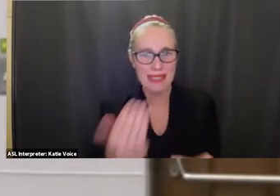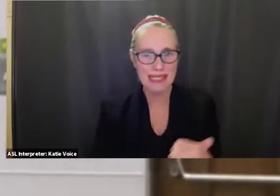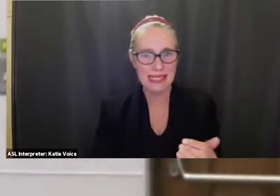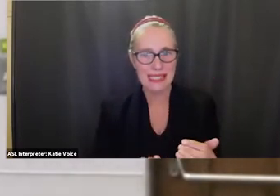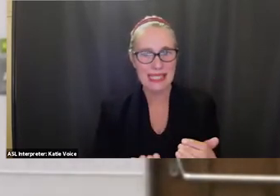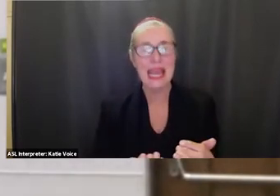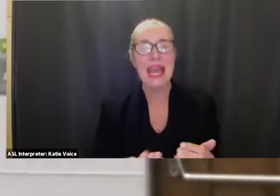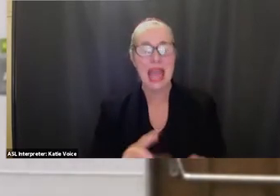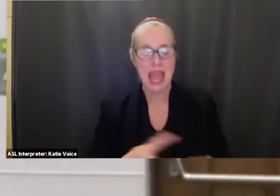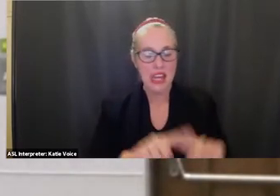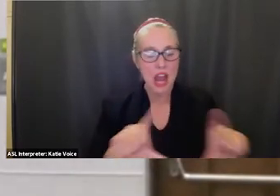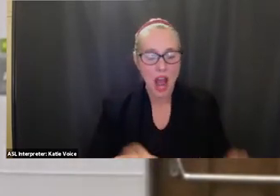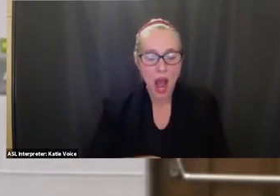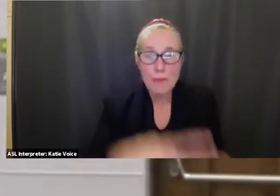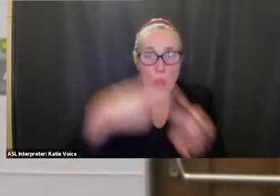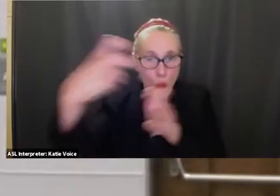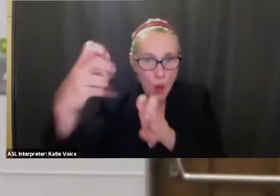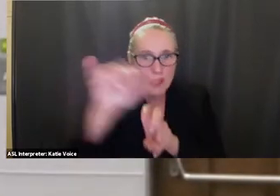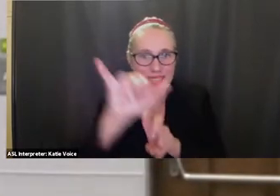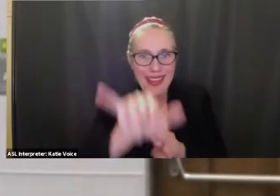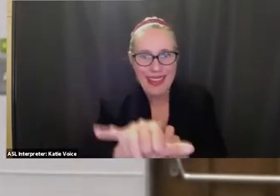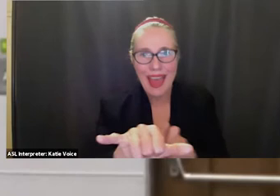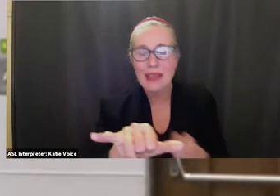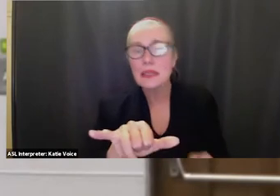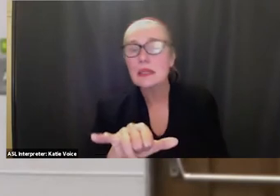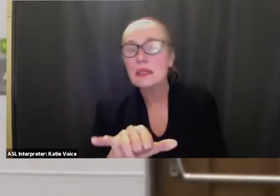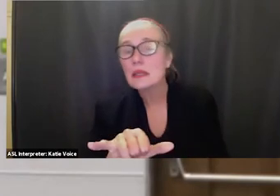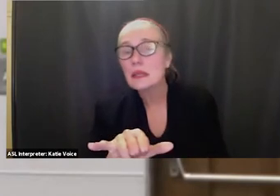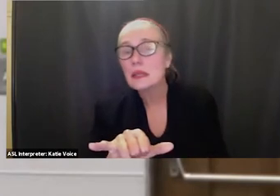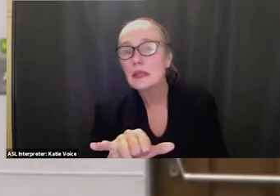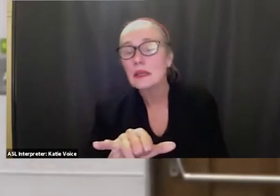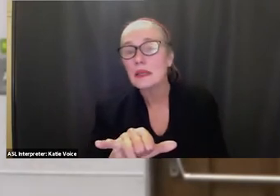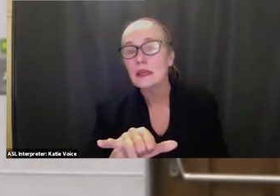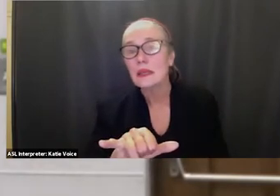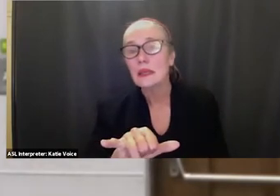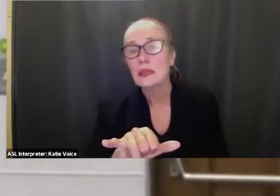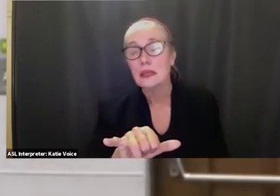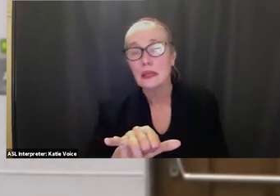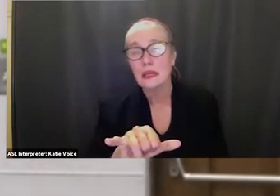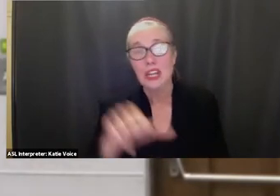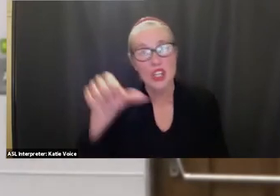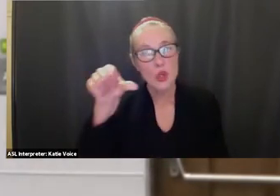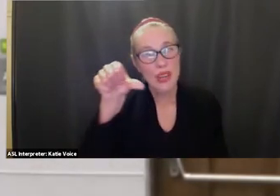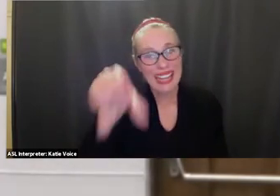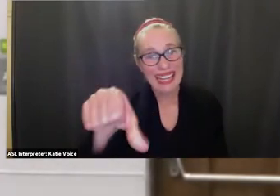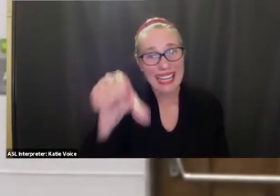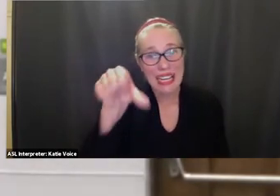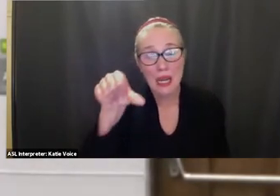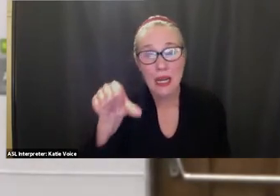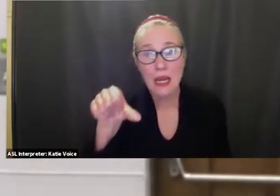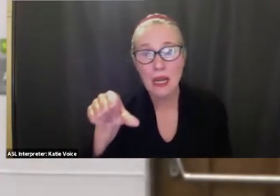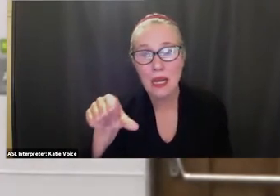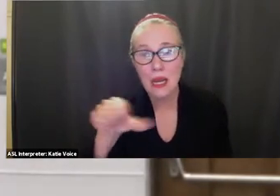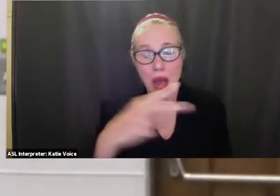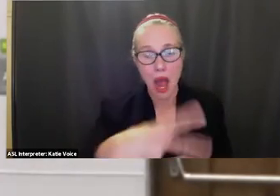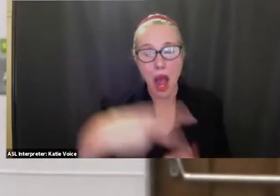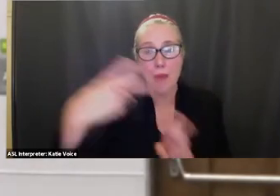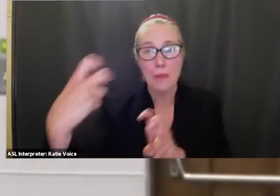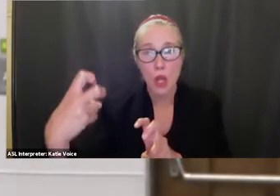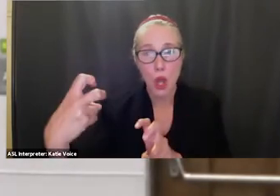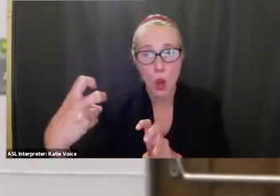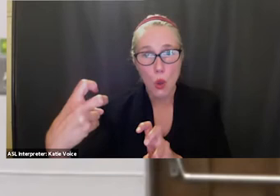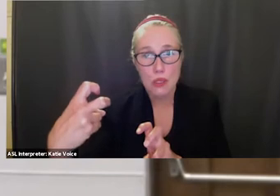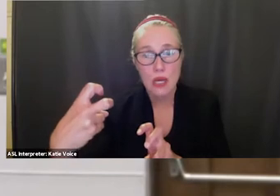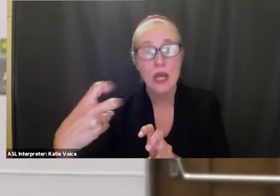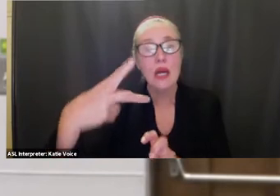address so it's a basically you go and you click on up on uploading you go this